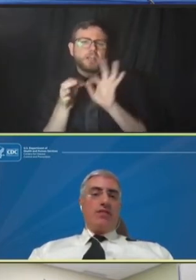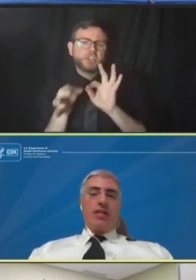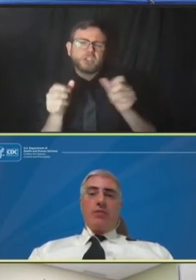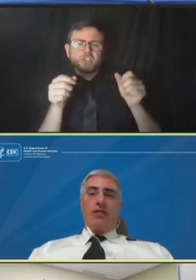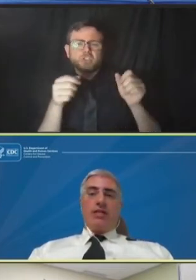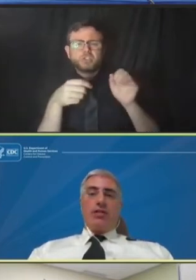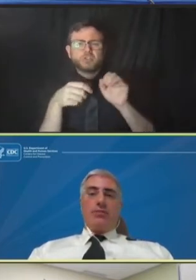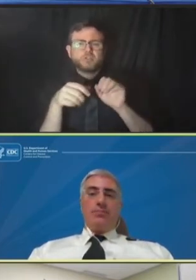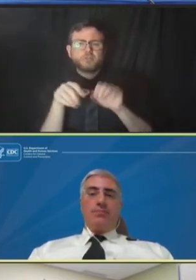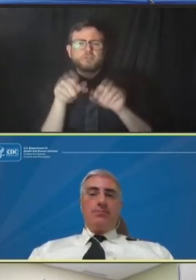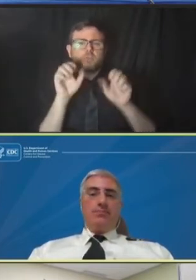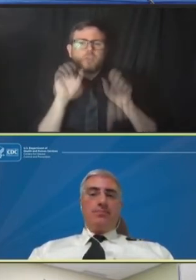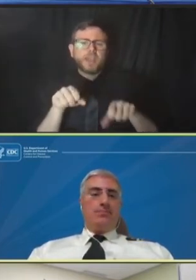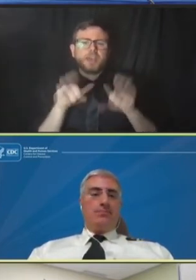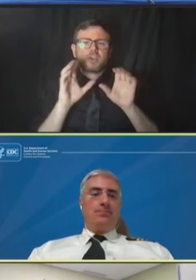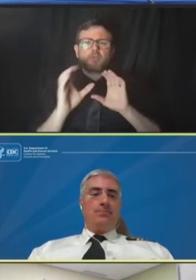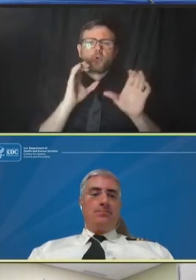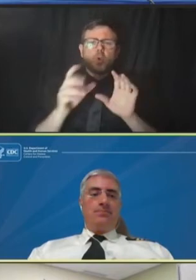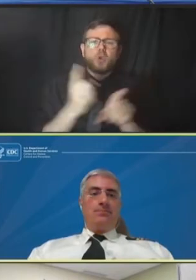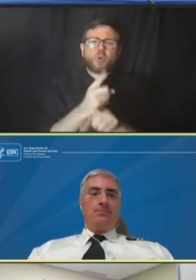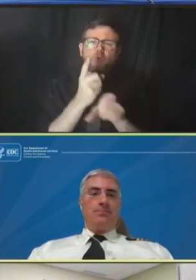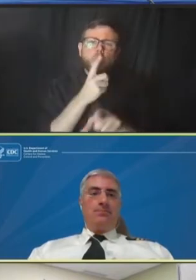of stigmatization.